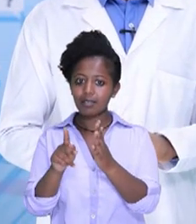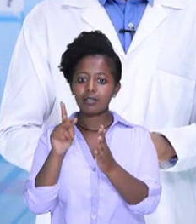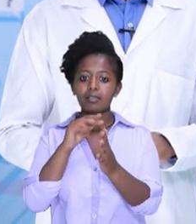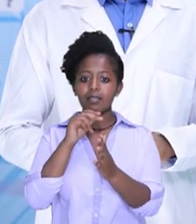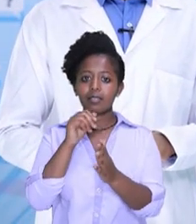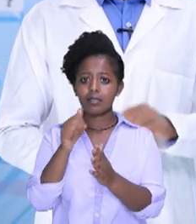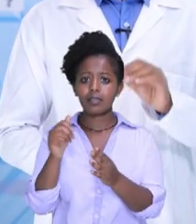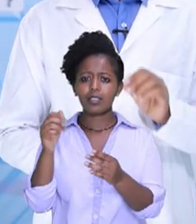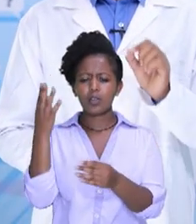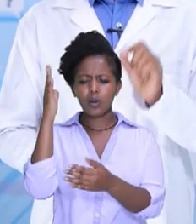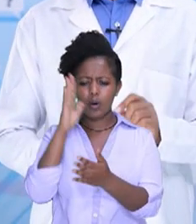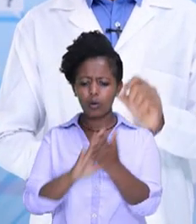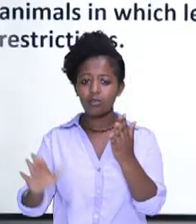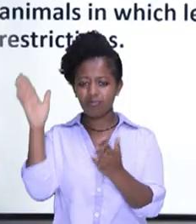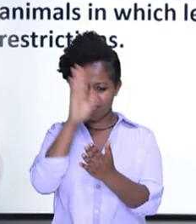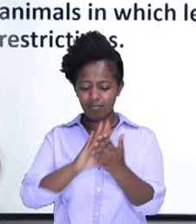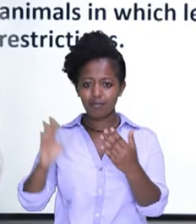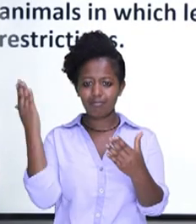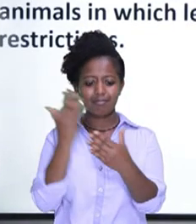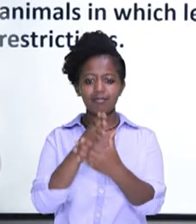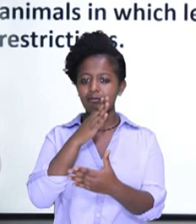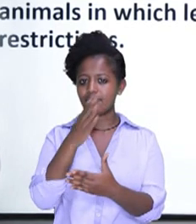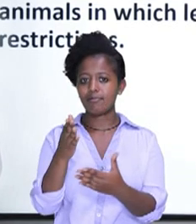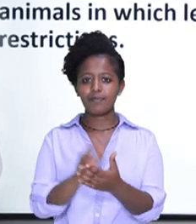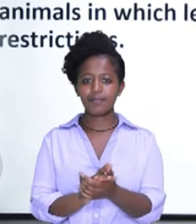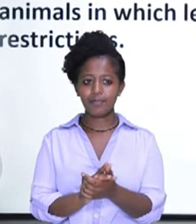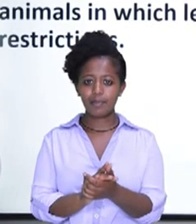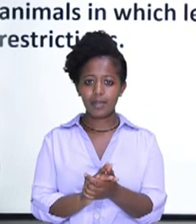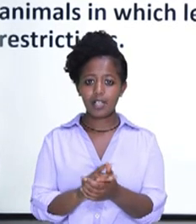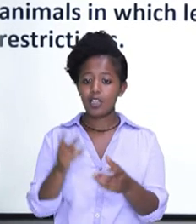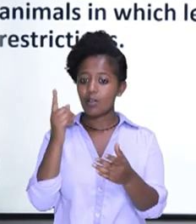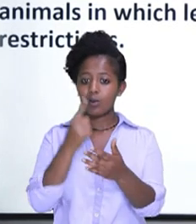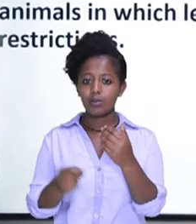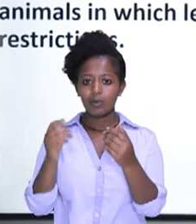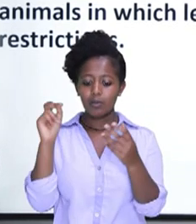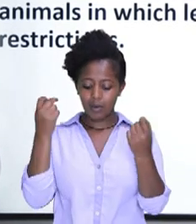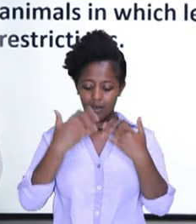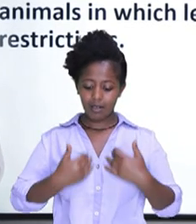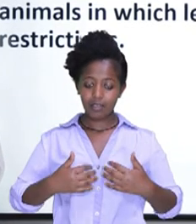prohibited. It's not allowed to kill the wild animals.